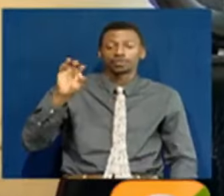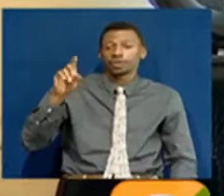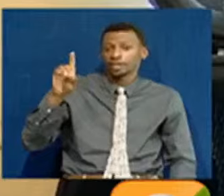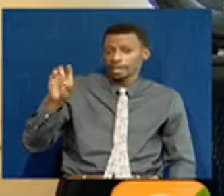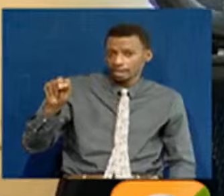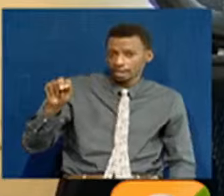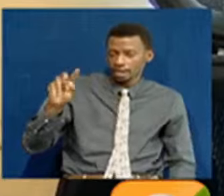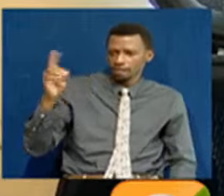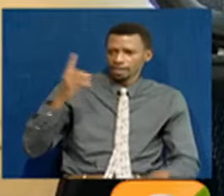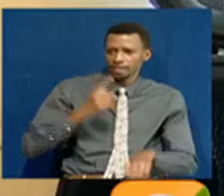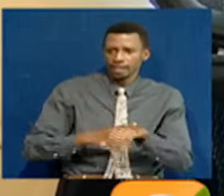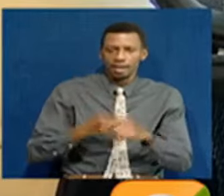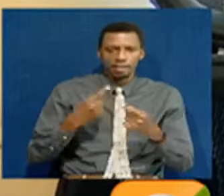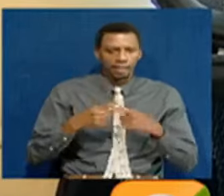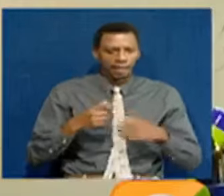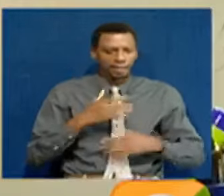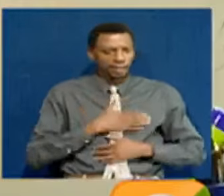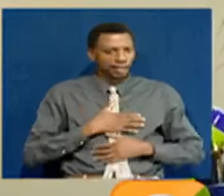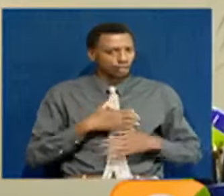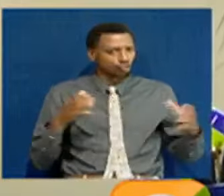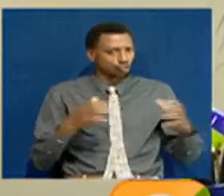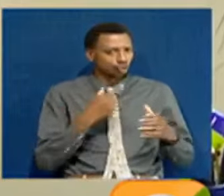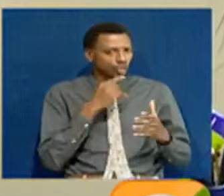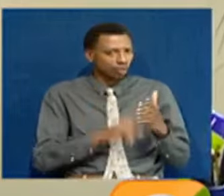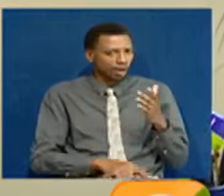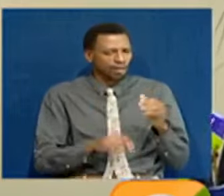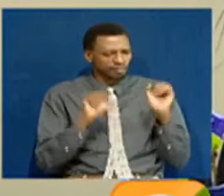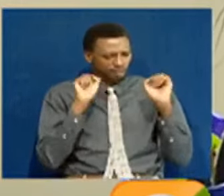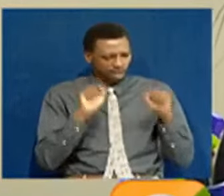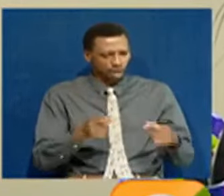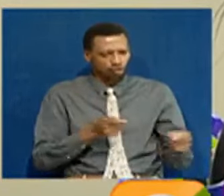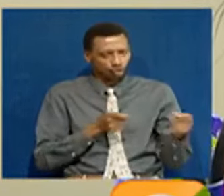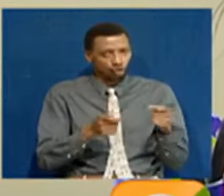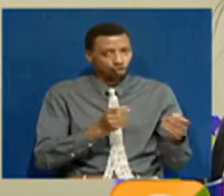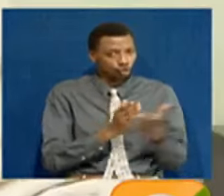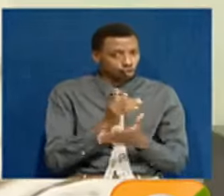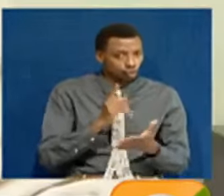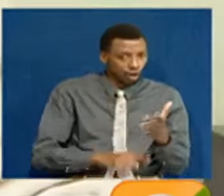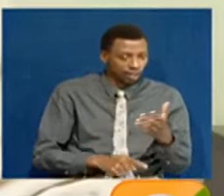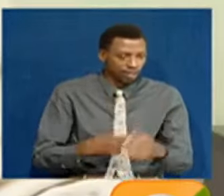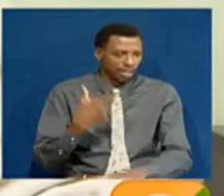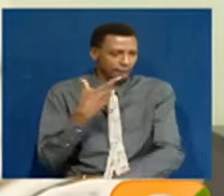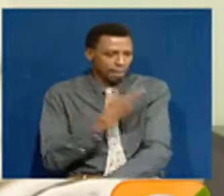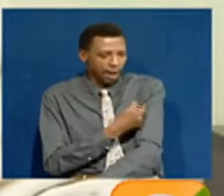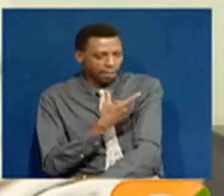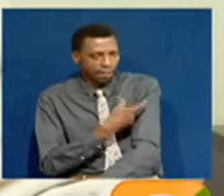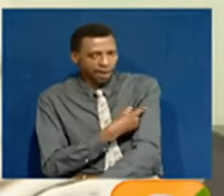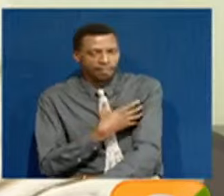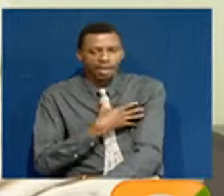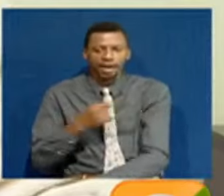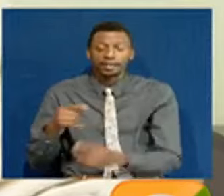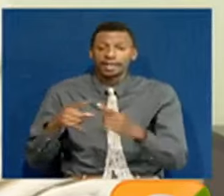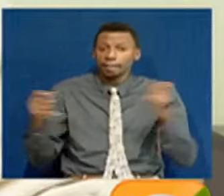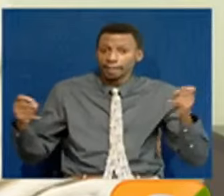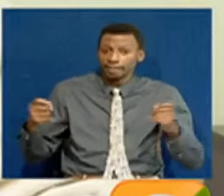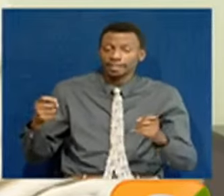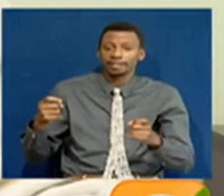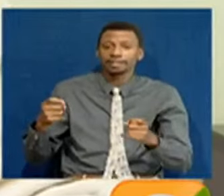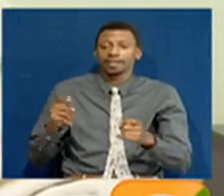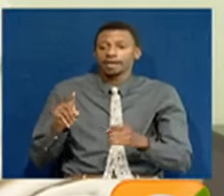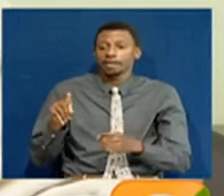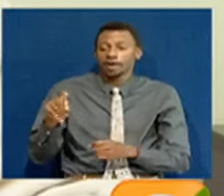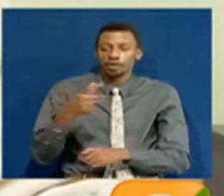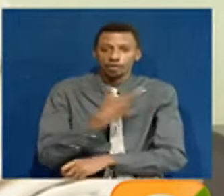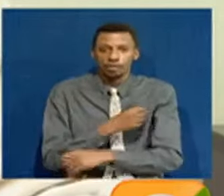saying the virus can be contained easily using vaccines and antivirals. Currently, there are like two vaccines. The